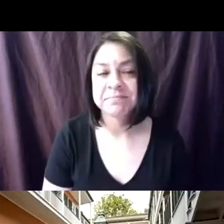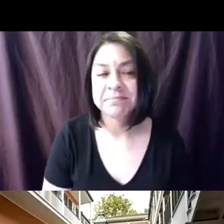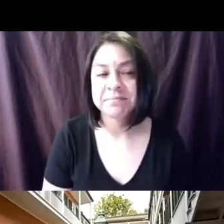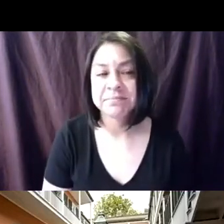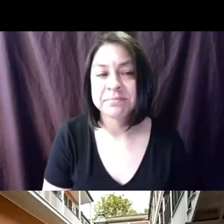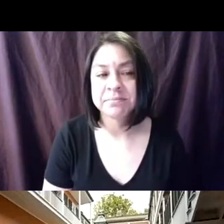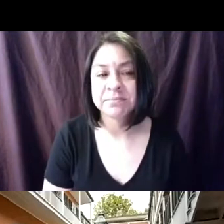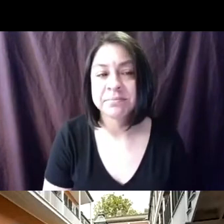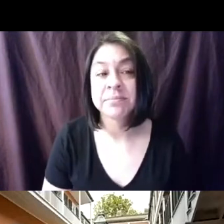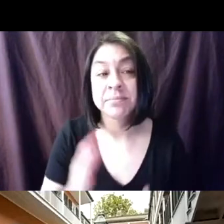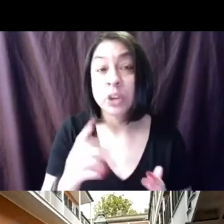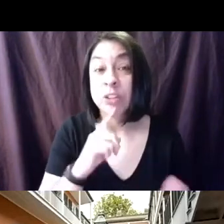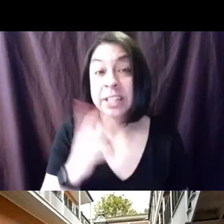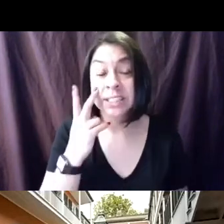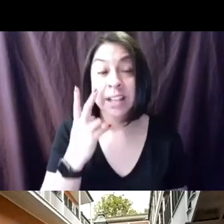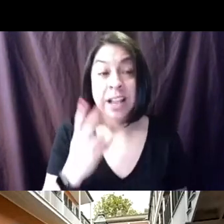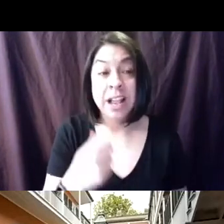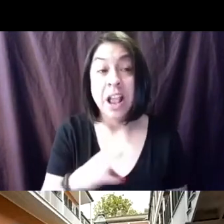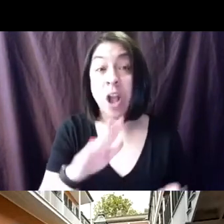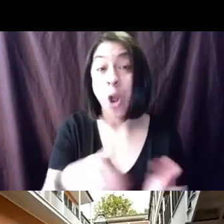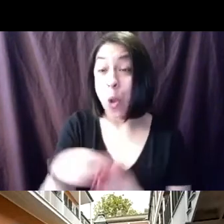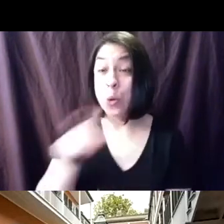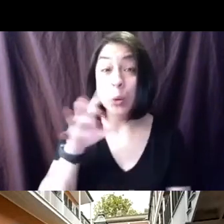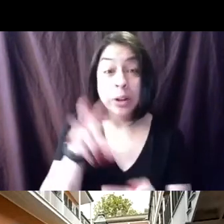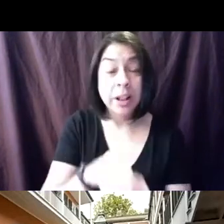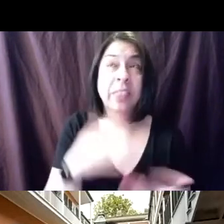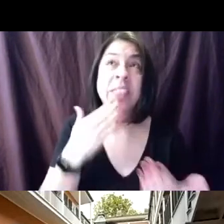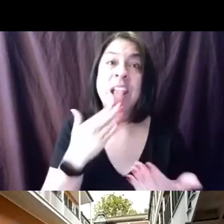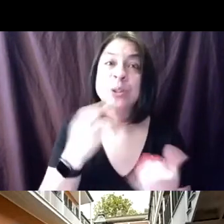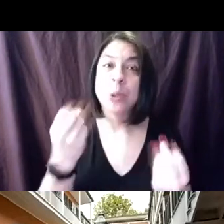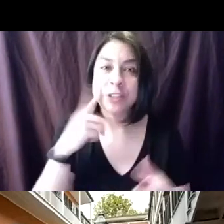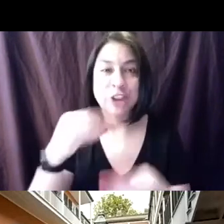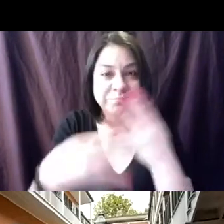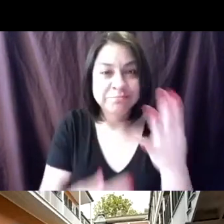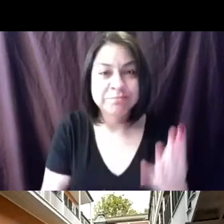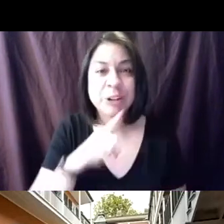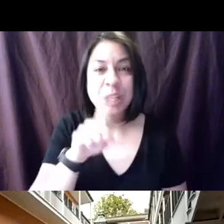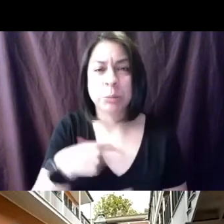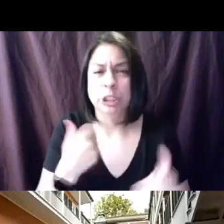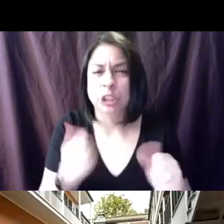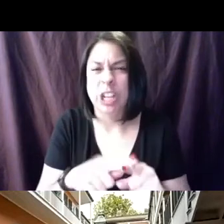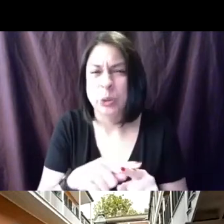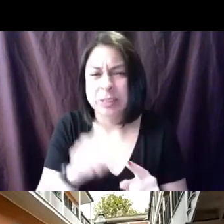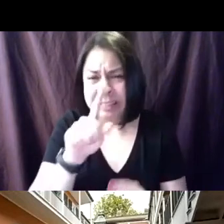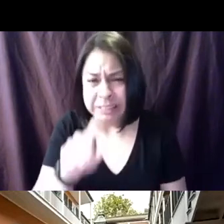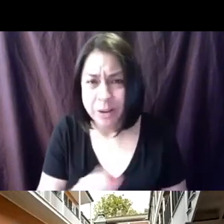Let's see. Thank you, all our attendees. Thank you so much for all of these amazing questions. I'm going to try to get to all of them.